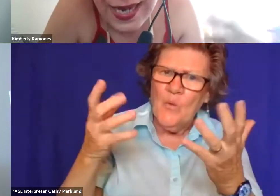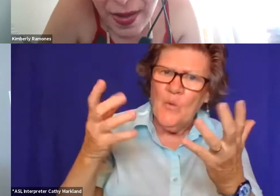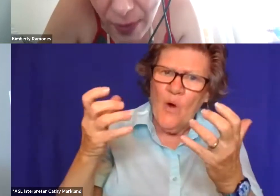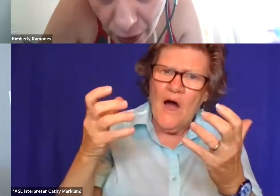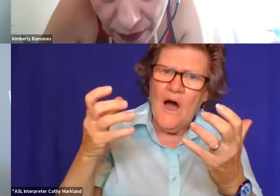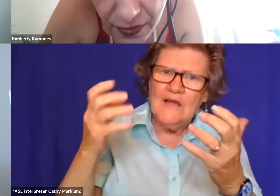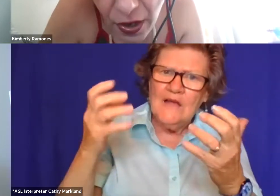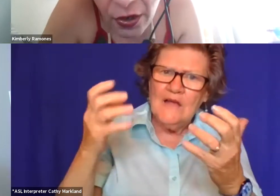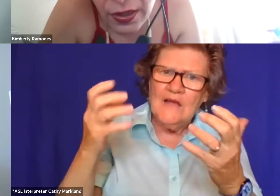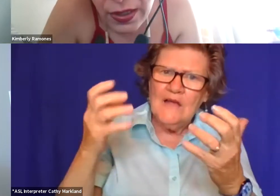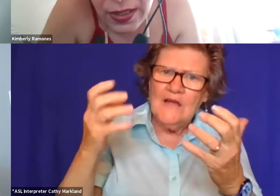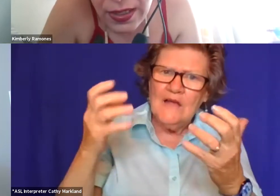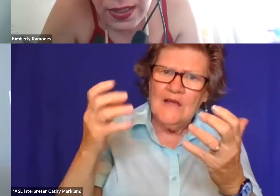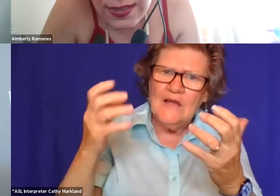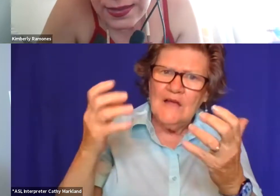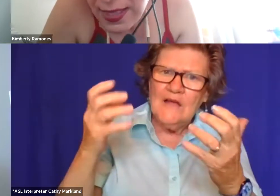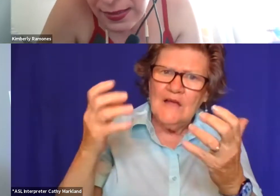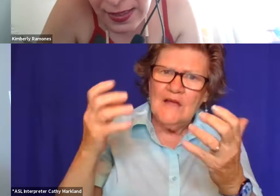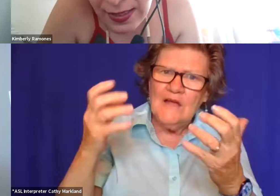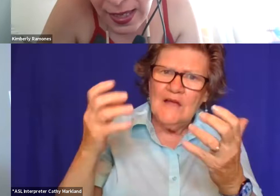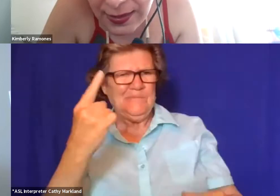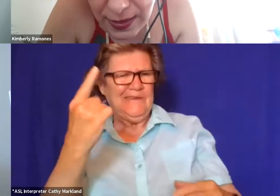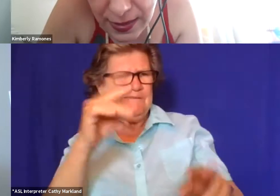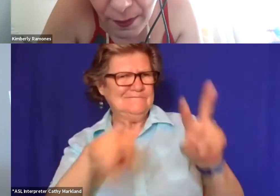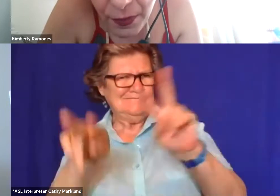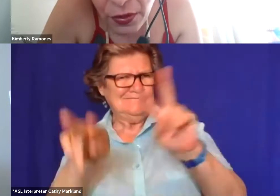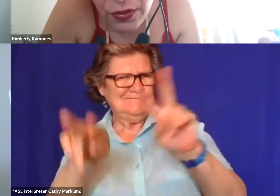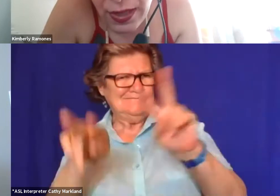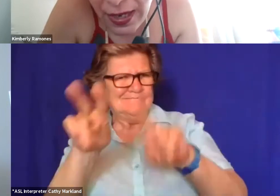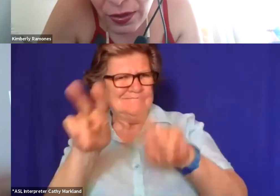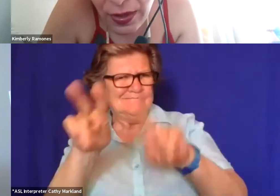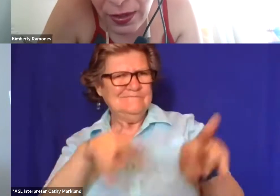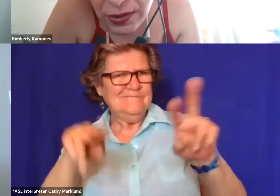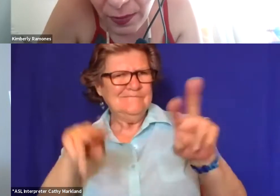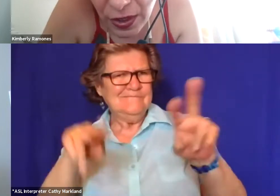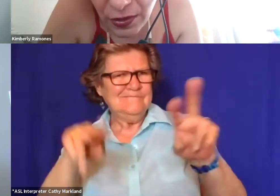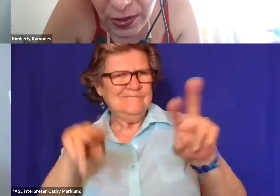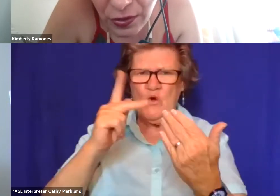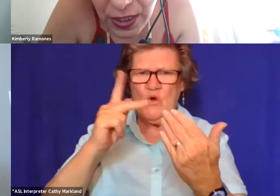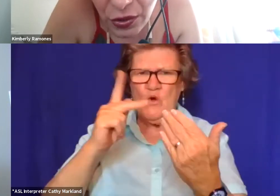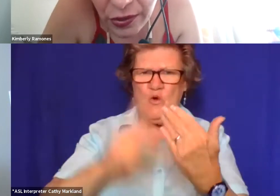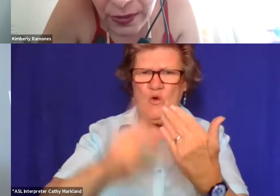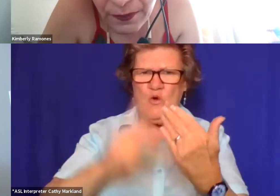it's required to adjust programs and services. And I think Lauren already answered that perfectly.